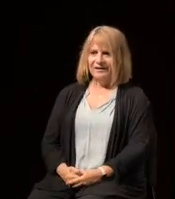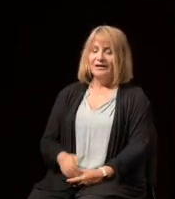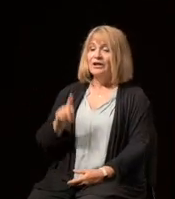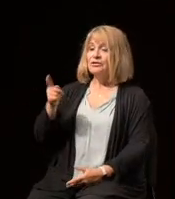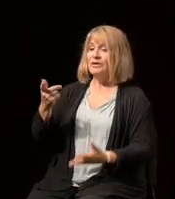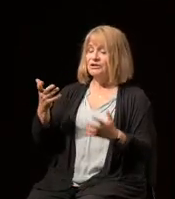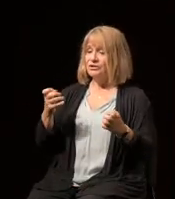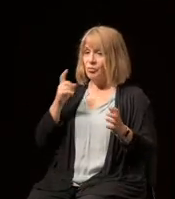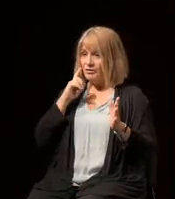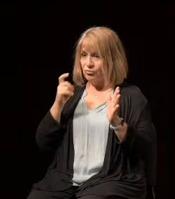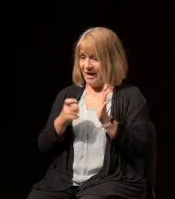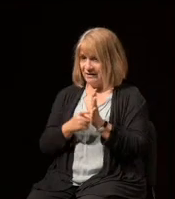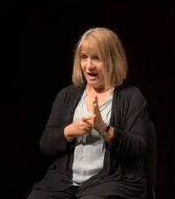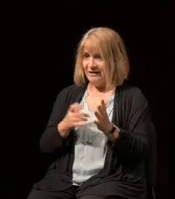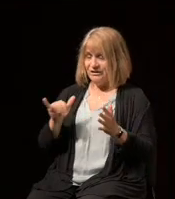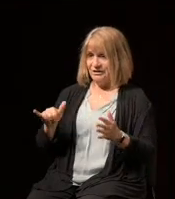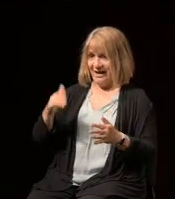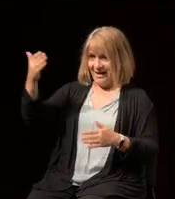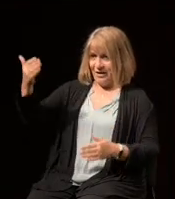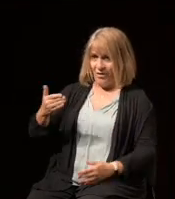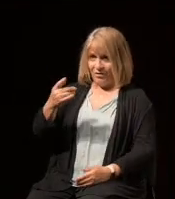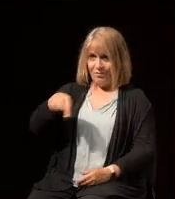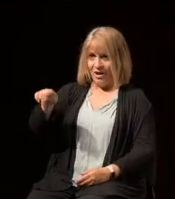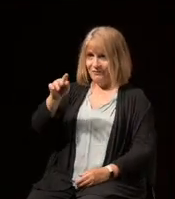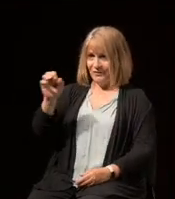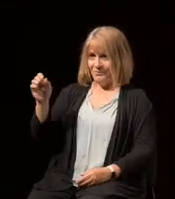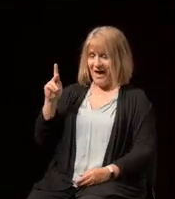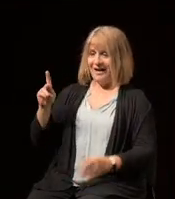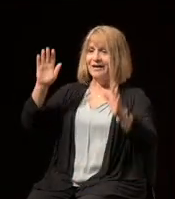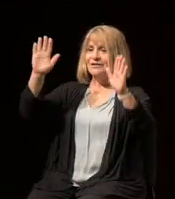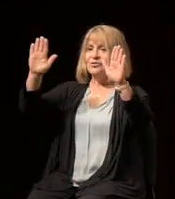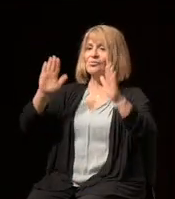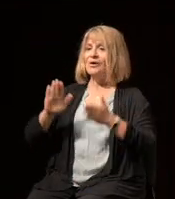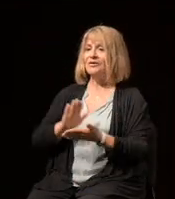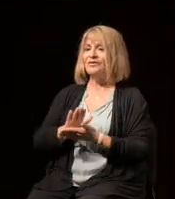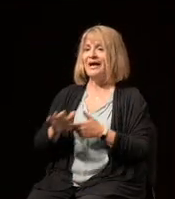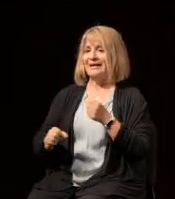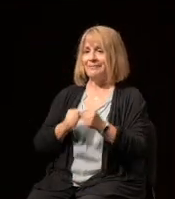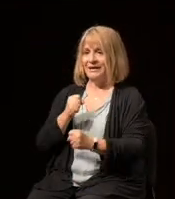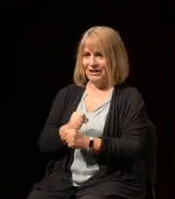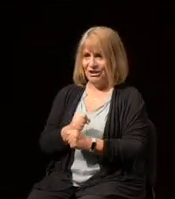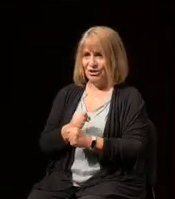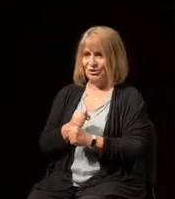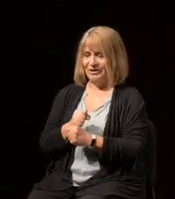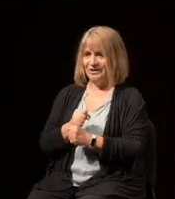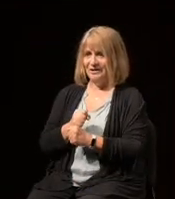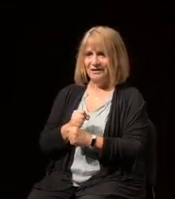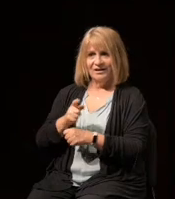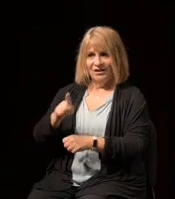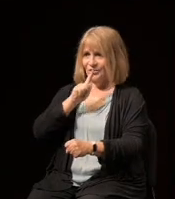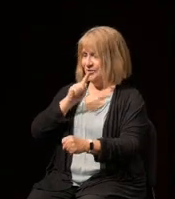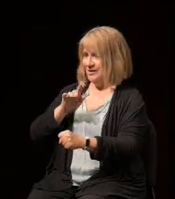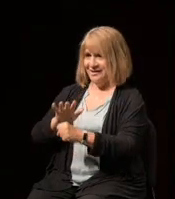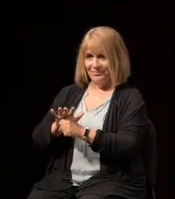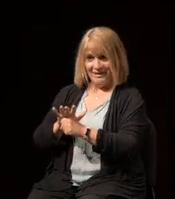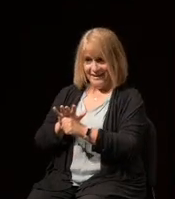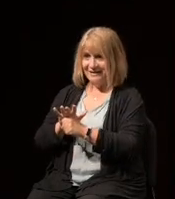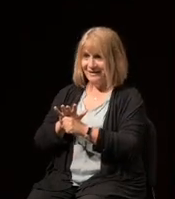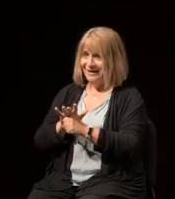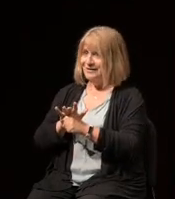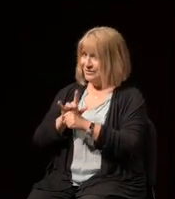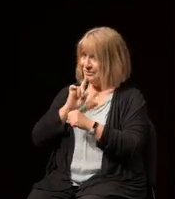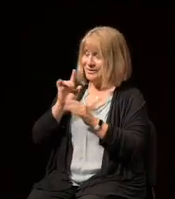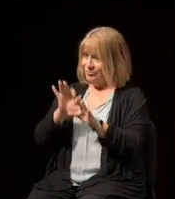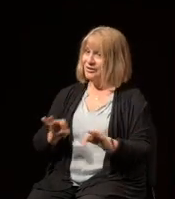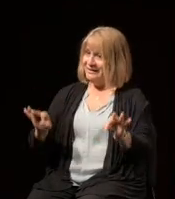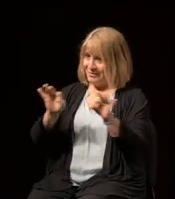acknowledge that and welcome you back to a wonderful academic year. You are committed to quite a bit of really important